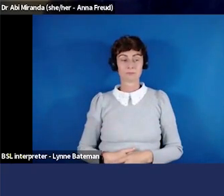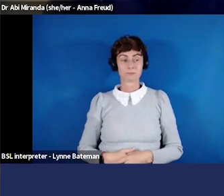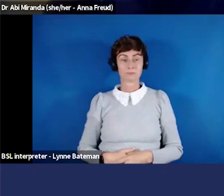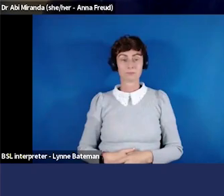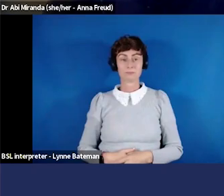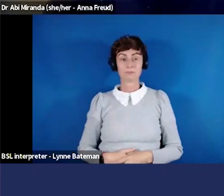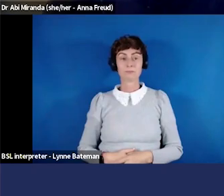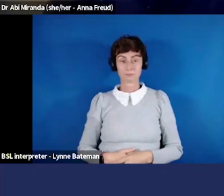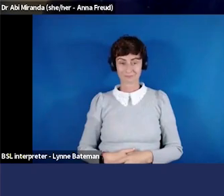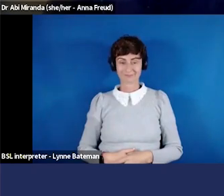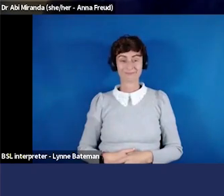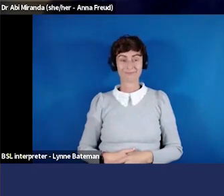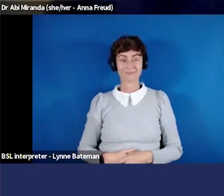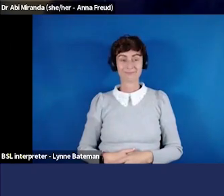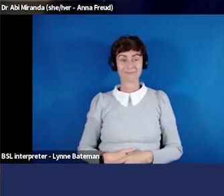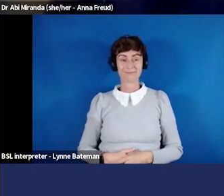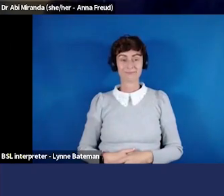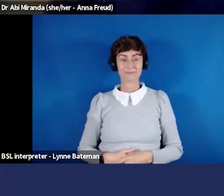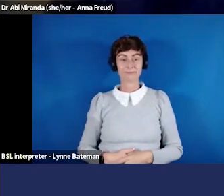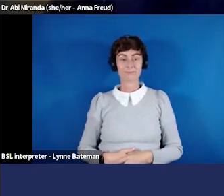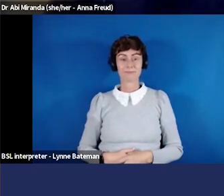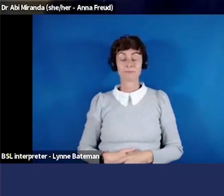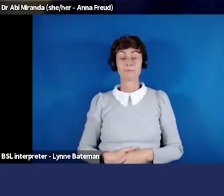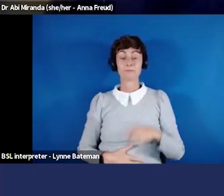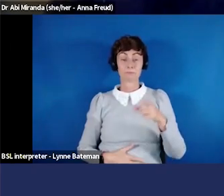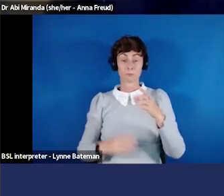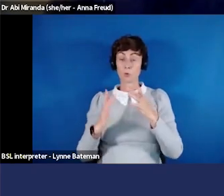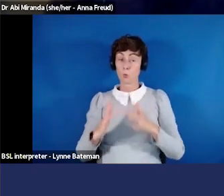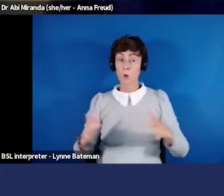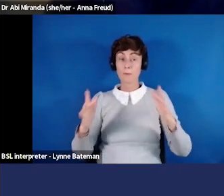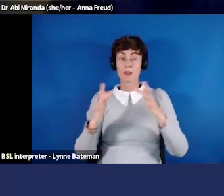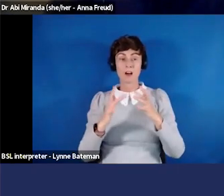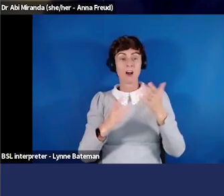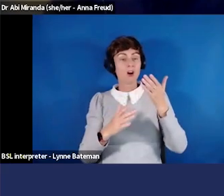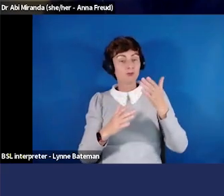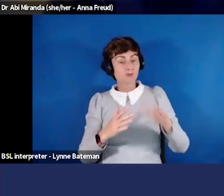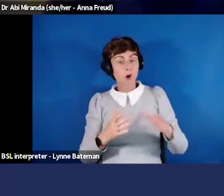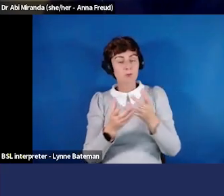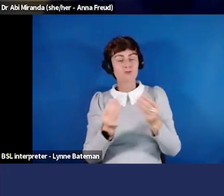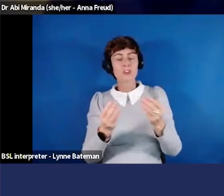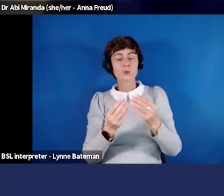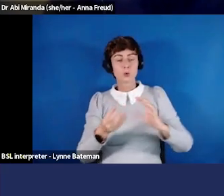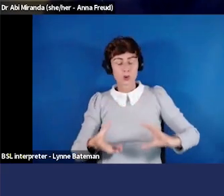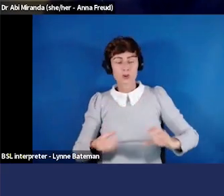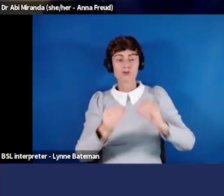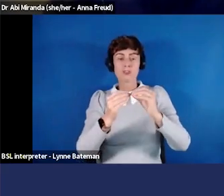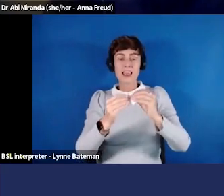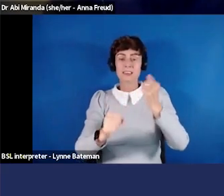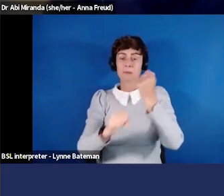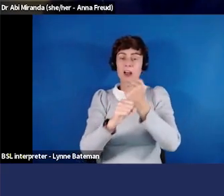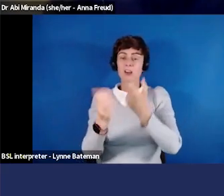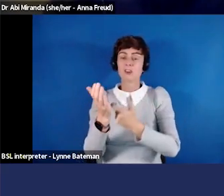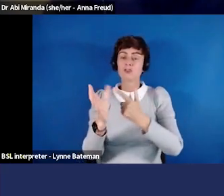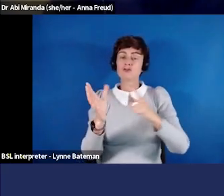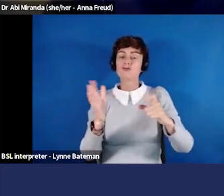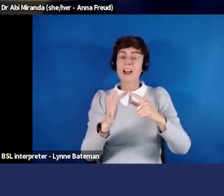Please, can I have the next screen? The webinar today has been inspired by a resource created by Dr. Grace Baptie, who you'll hear